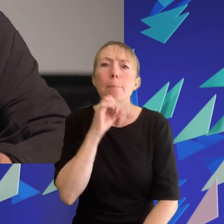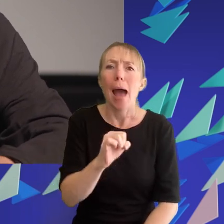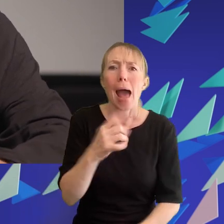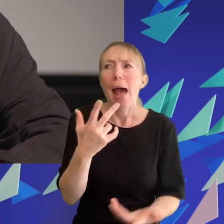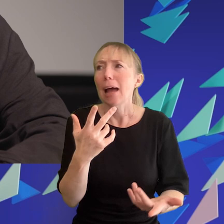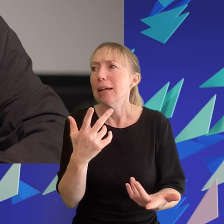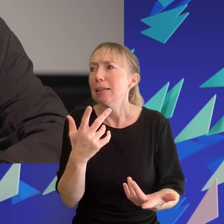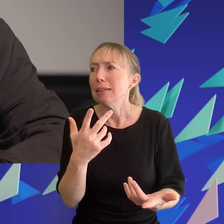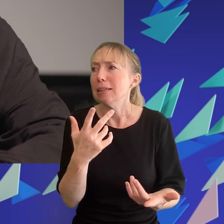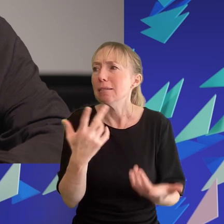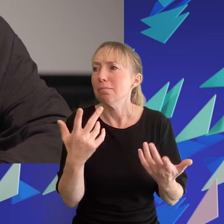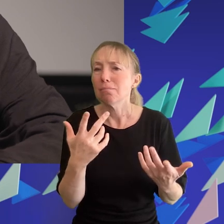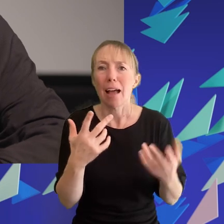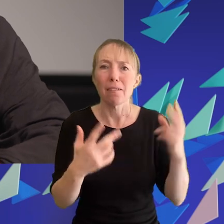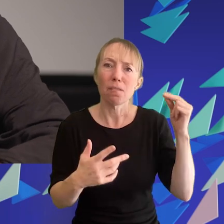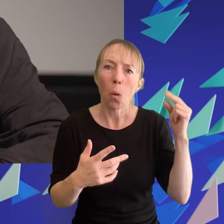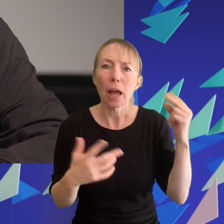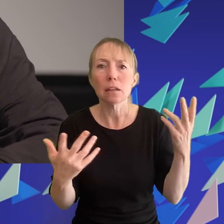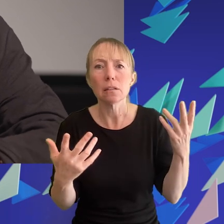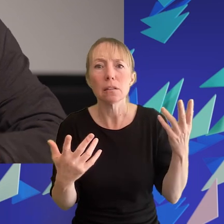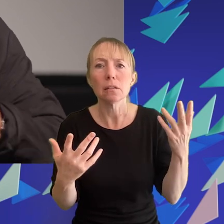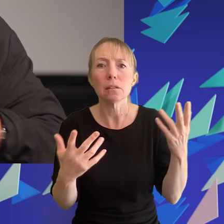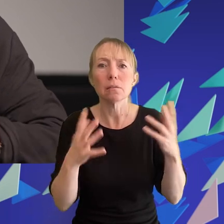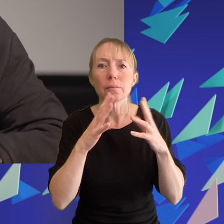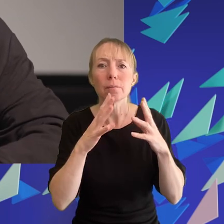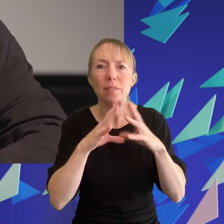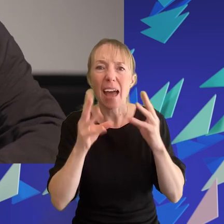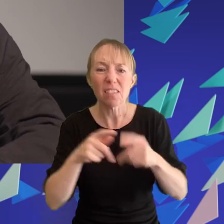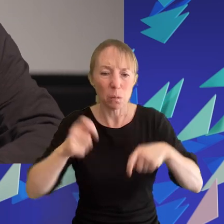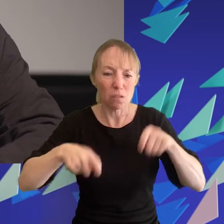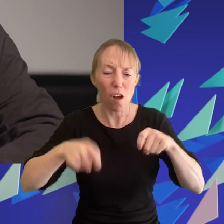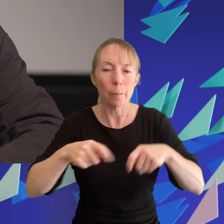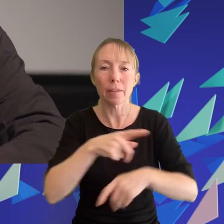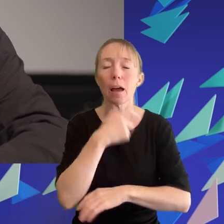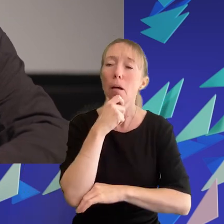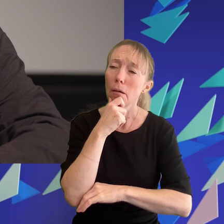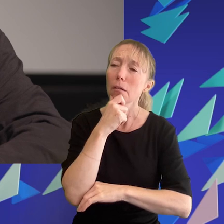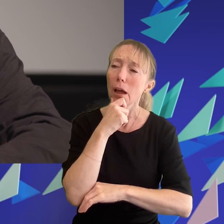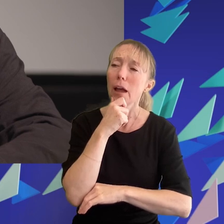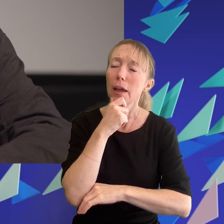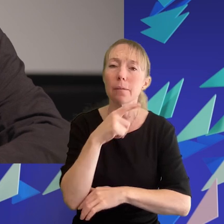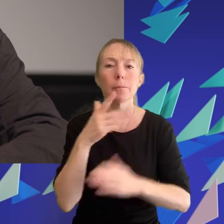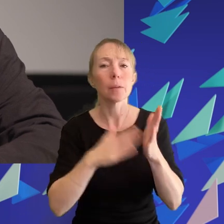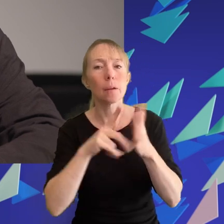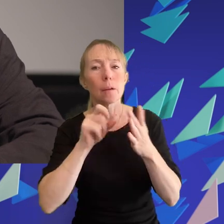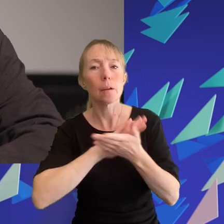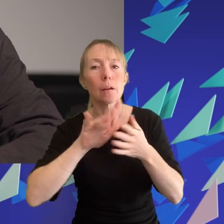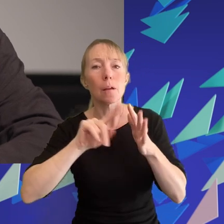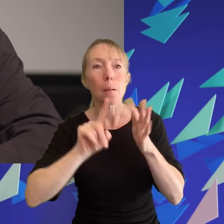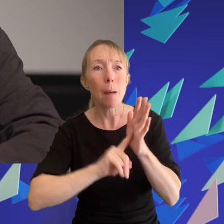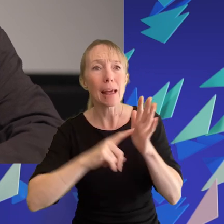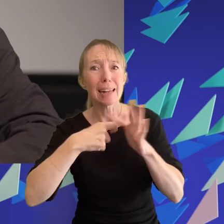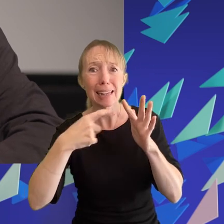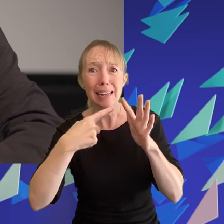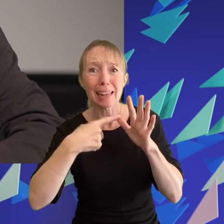that is looking, and it's a voice, and everything will be with drums. Okay. And it will be Michael Keaton. Michael Keaton, you